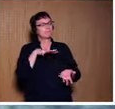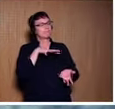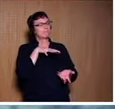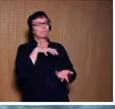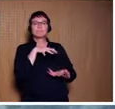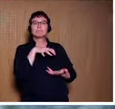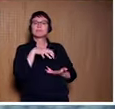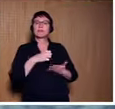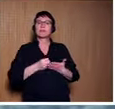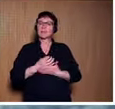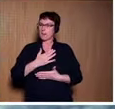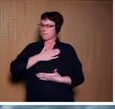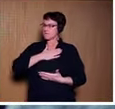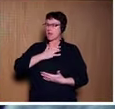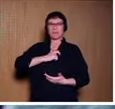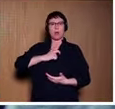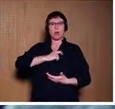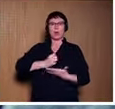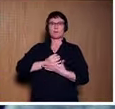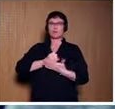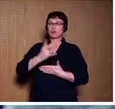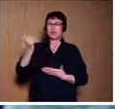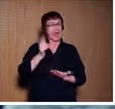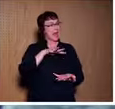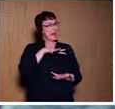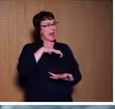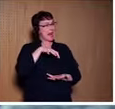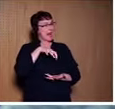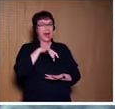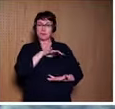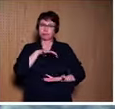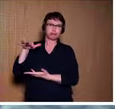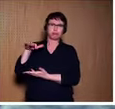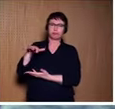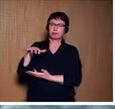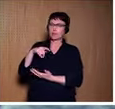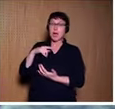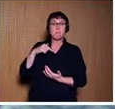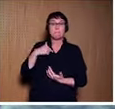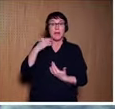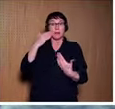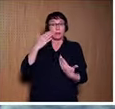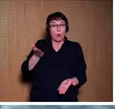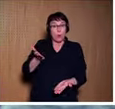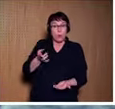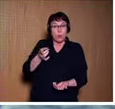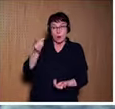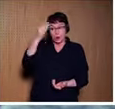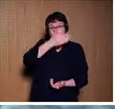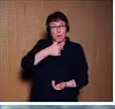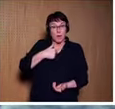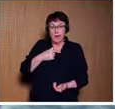a whole bunch of personal data and information about us all the time in ways that we cannot see, in ways that we don't